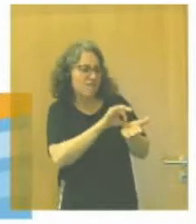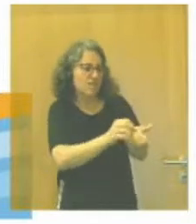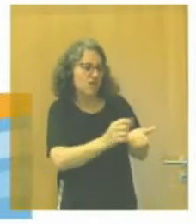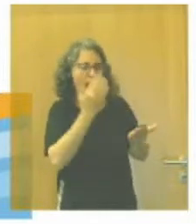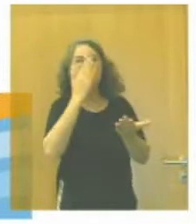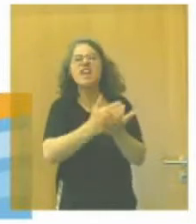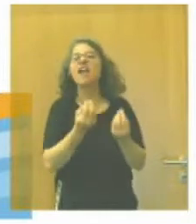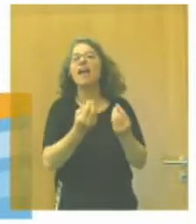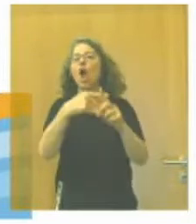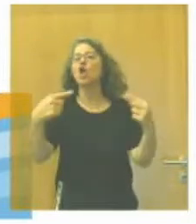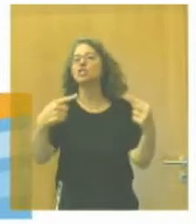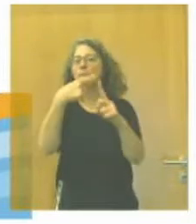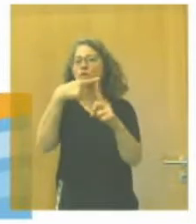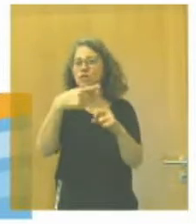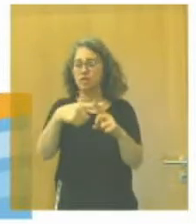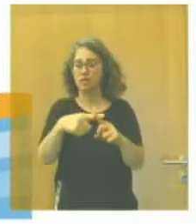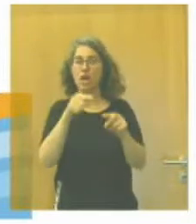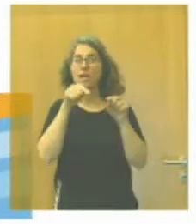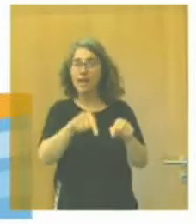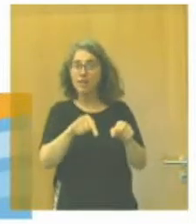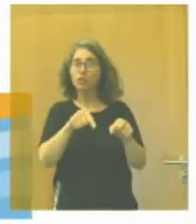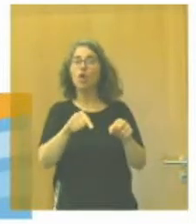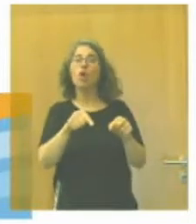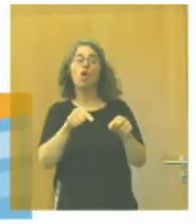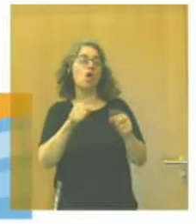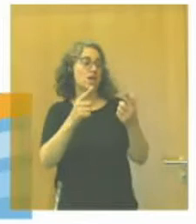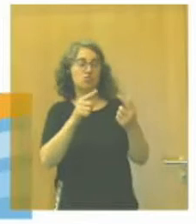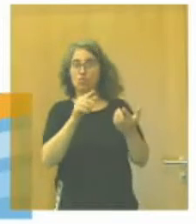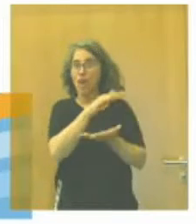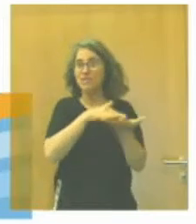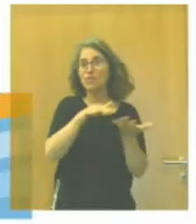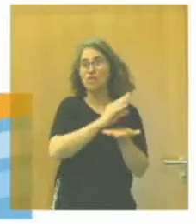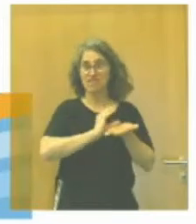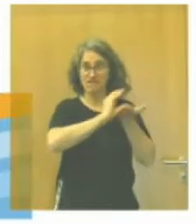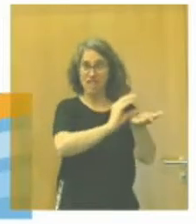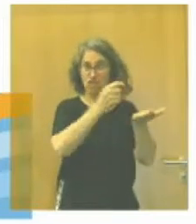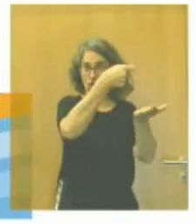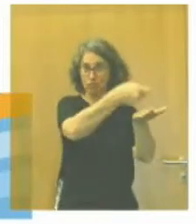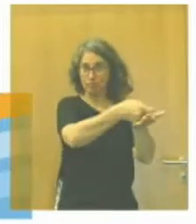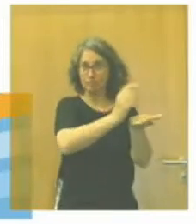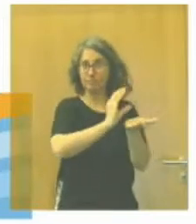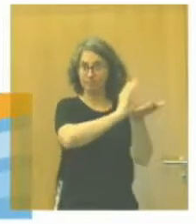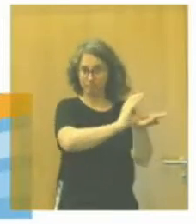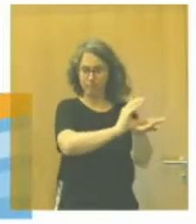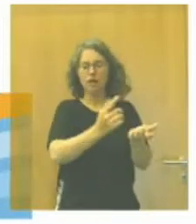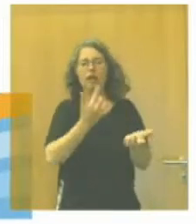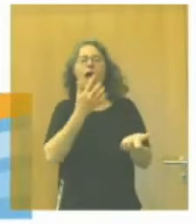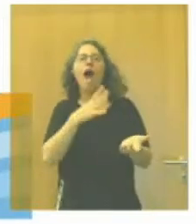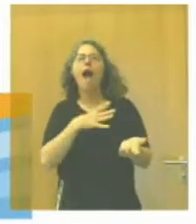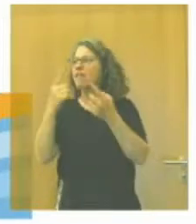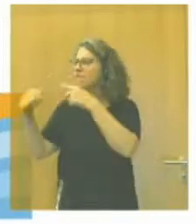what an investment case generally consists of. And there have been investment cases done for many different kinds of